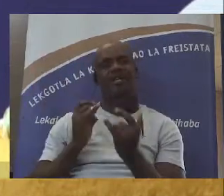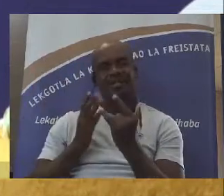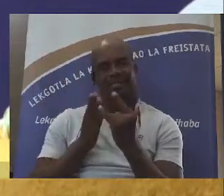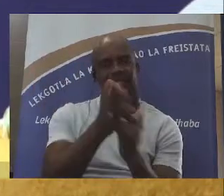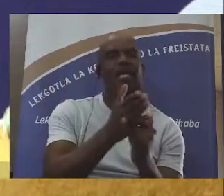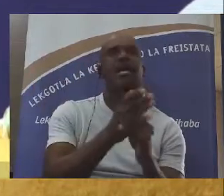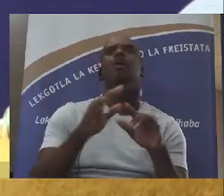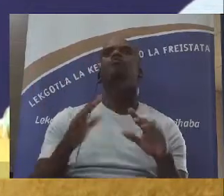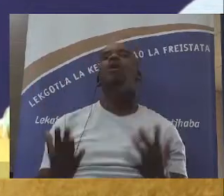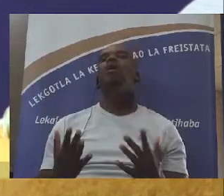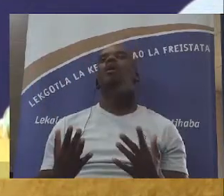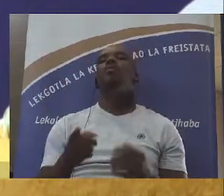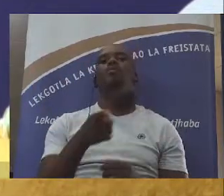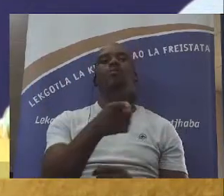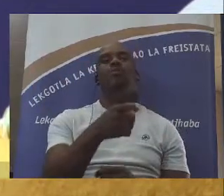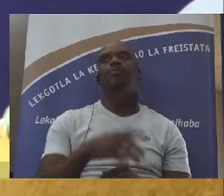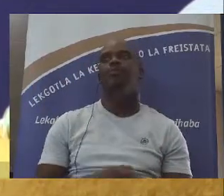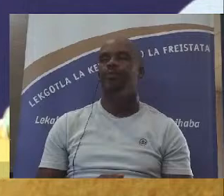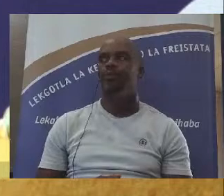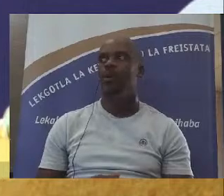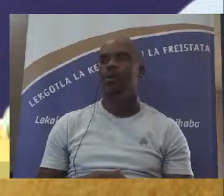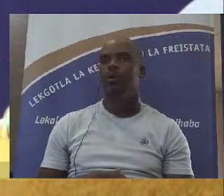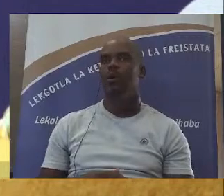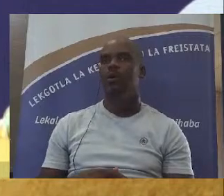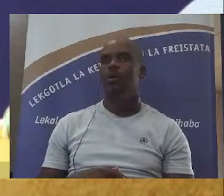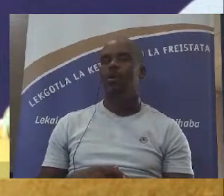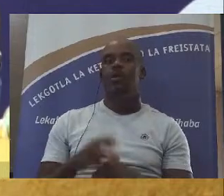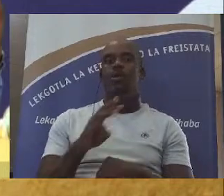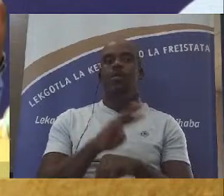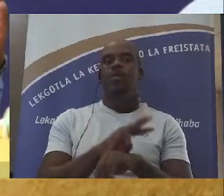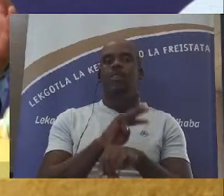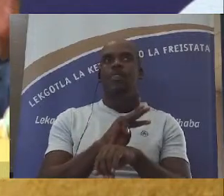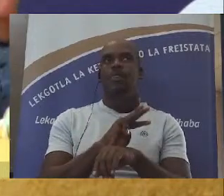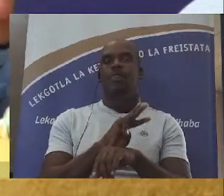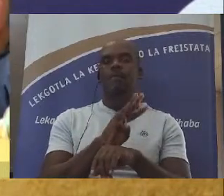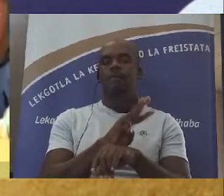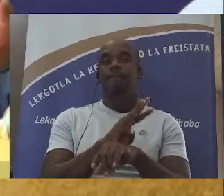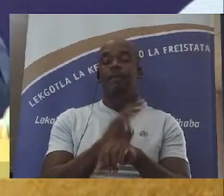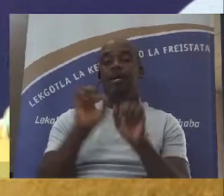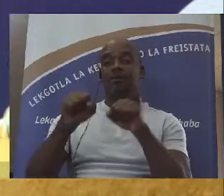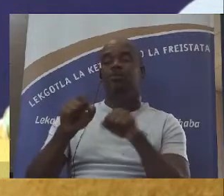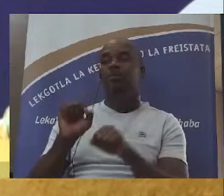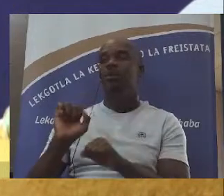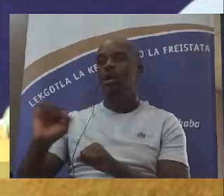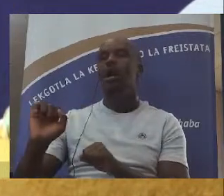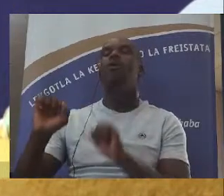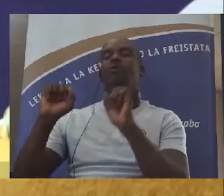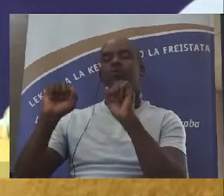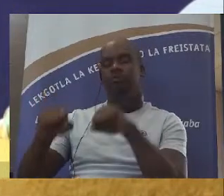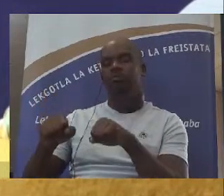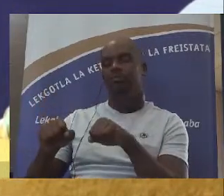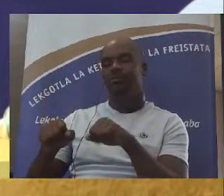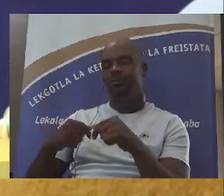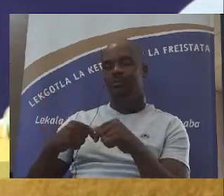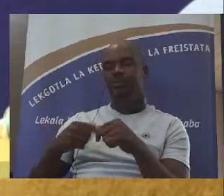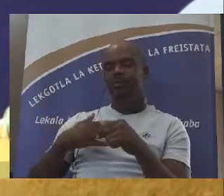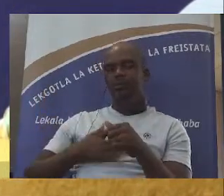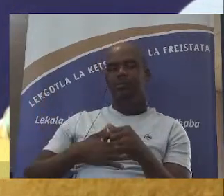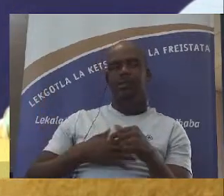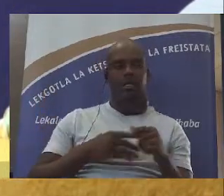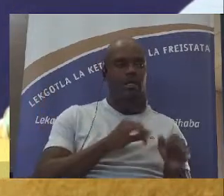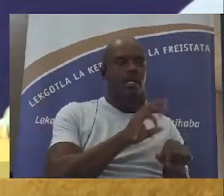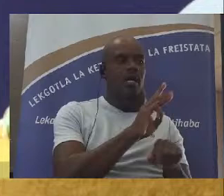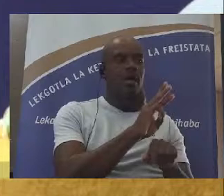kena jwang. Mme montsheng ka tumello ya hao ke batla mme a re tla hanyane fela